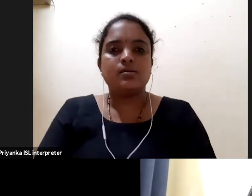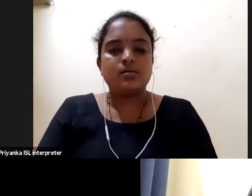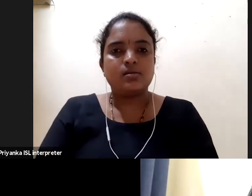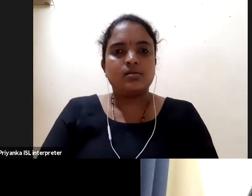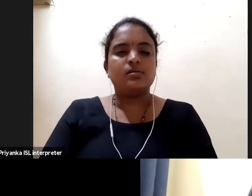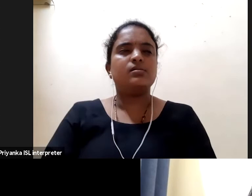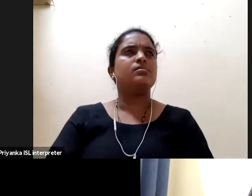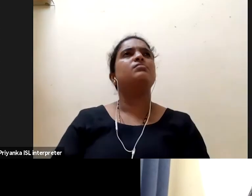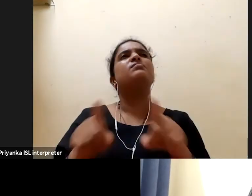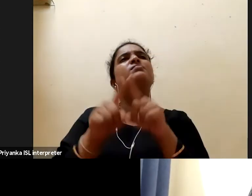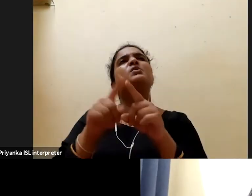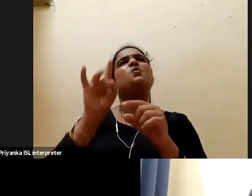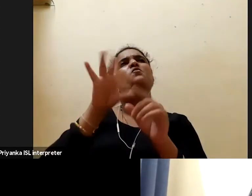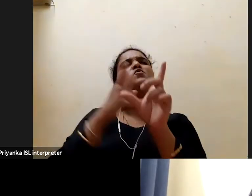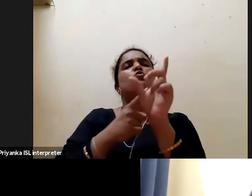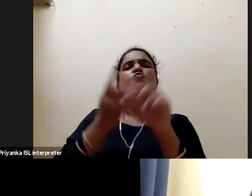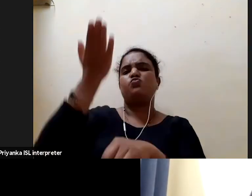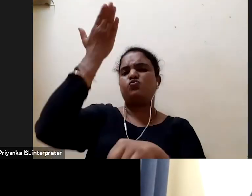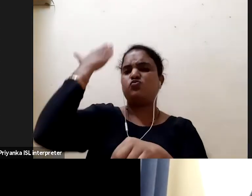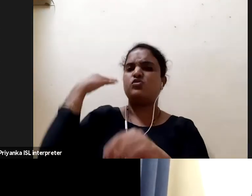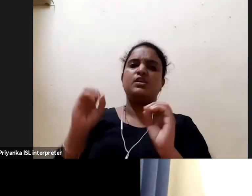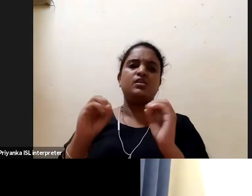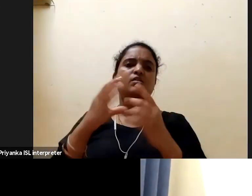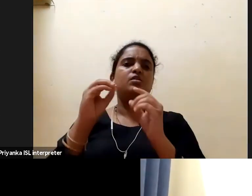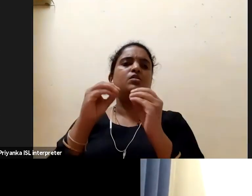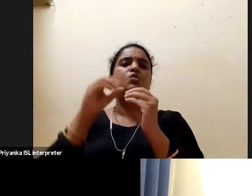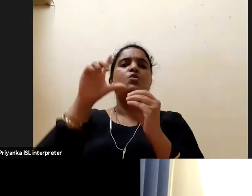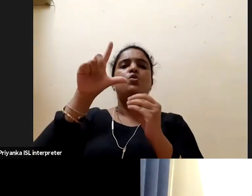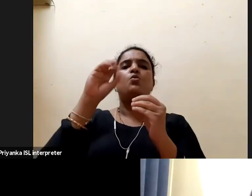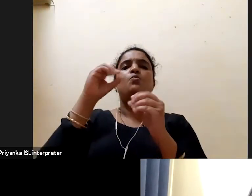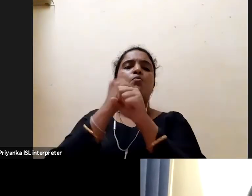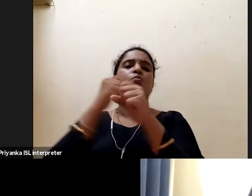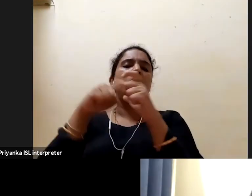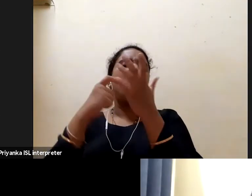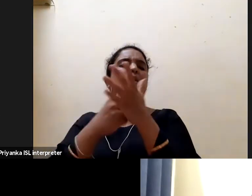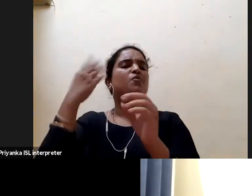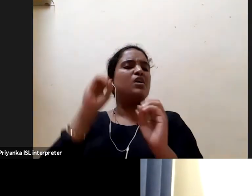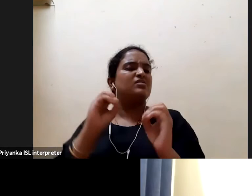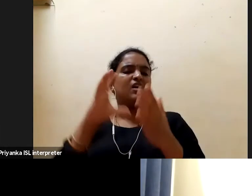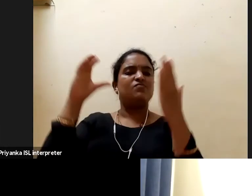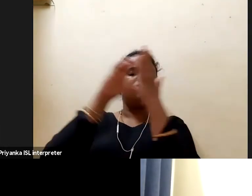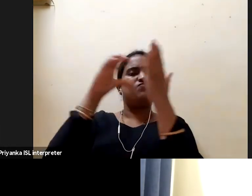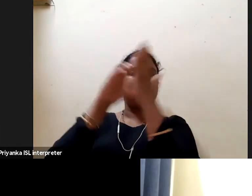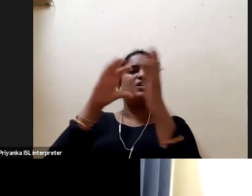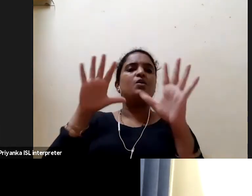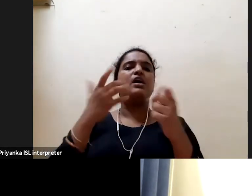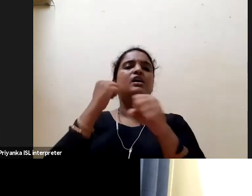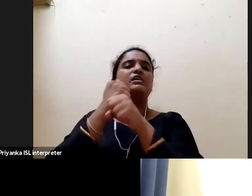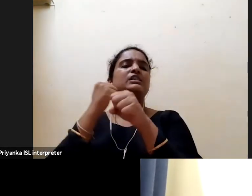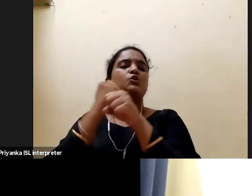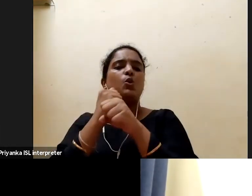In like 15 years ago, most of us started on Blogger because it was the simplest thing. You just needed your Google Gmail,